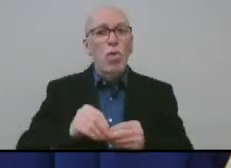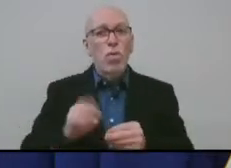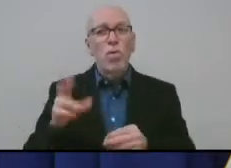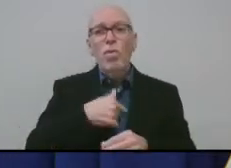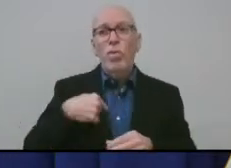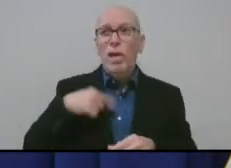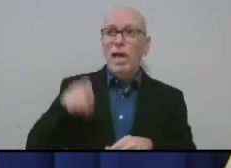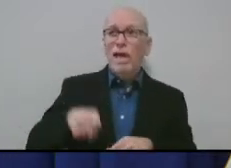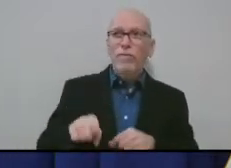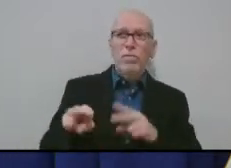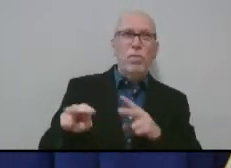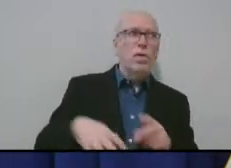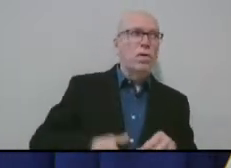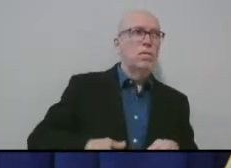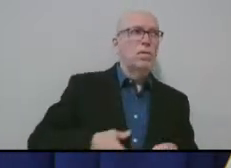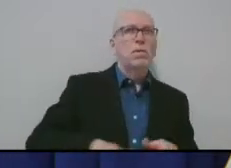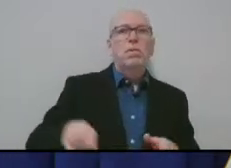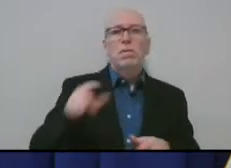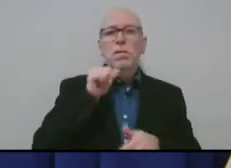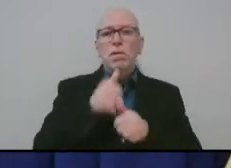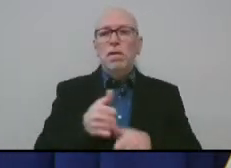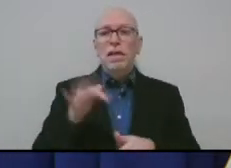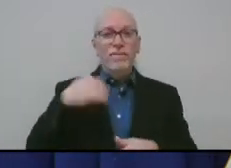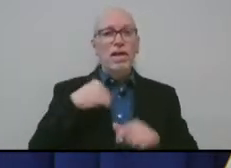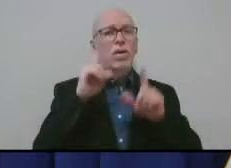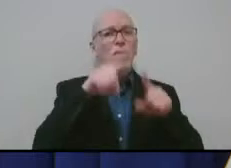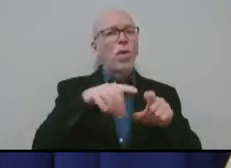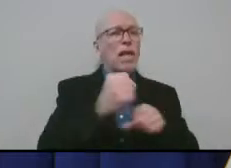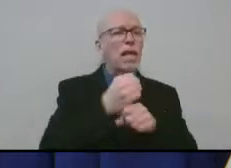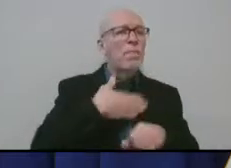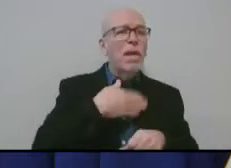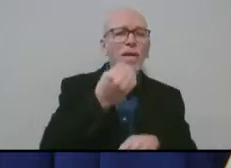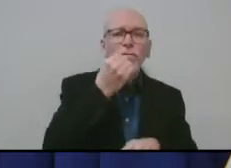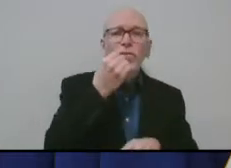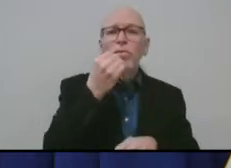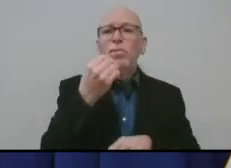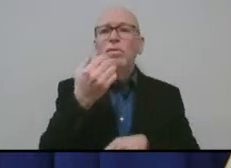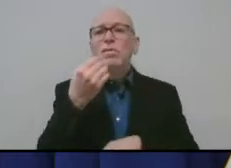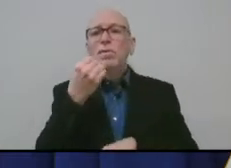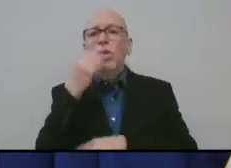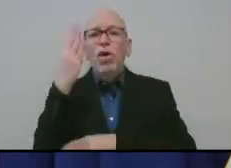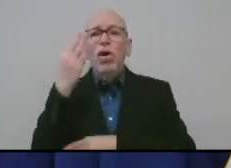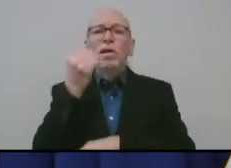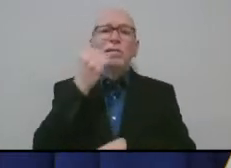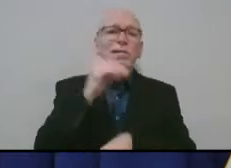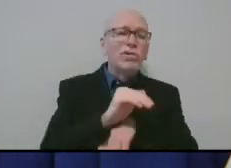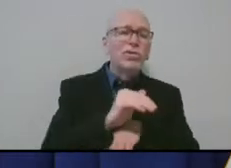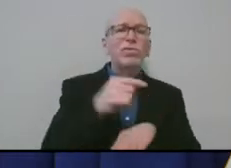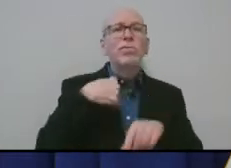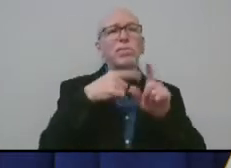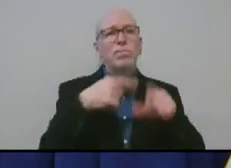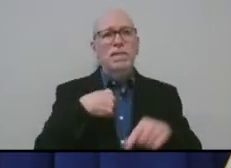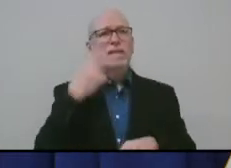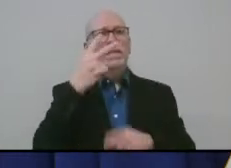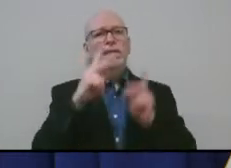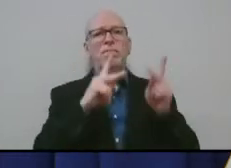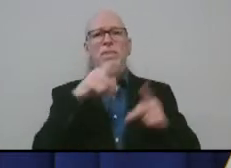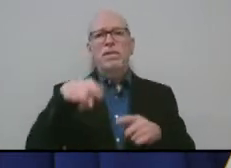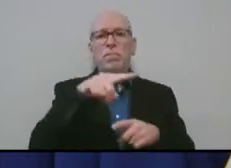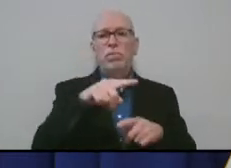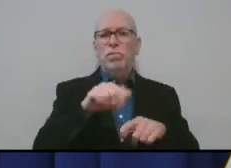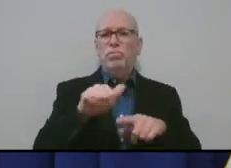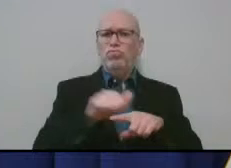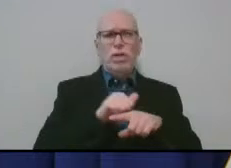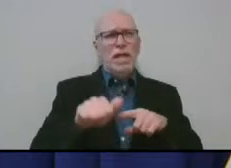watch. And when I go out and pick up my lunch or my dinner and I see people practicing the